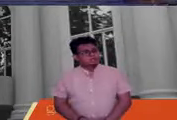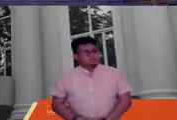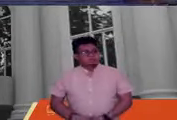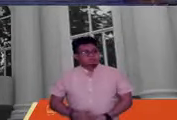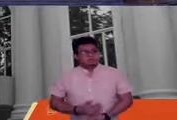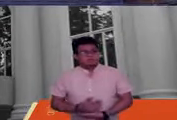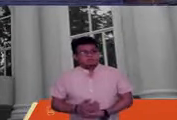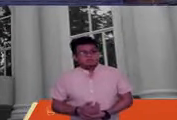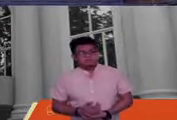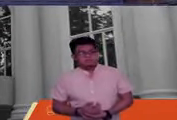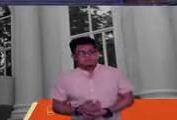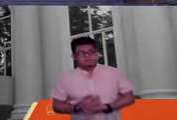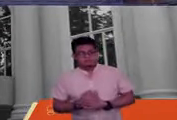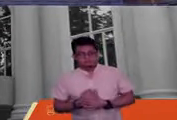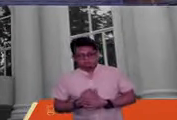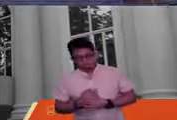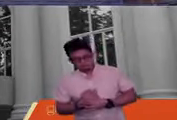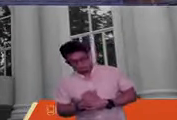Hinoon,